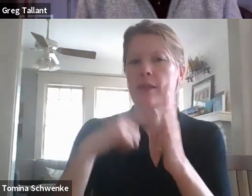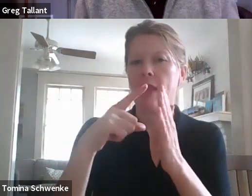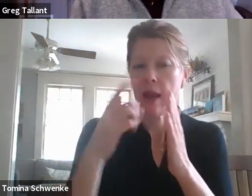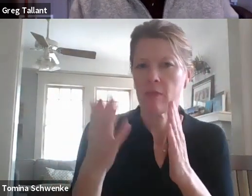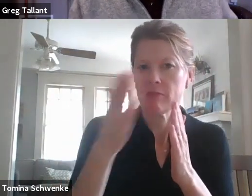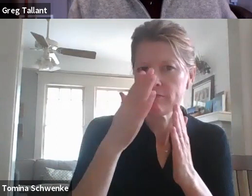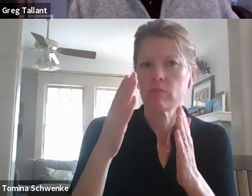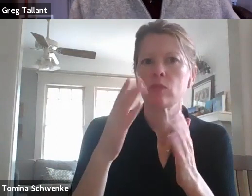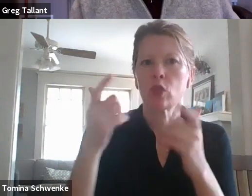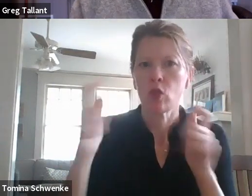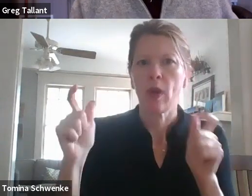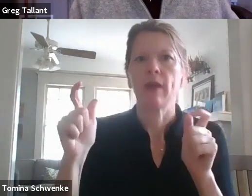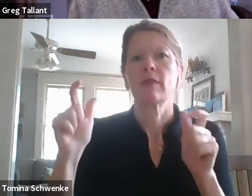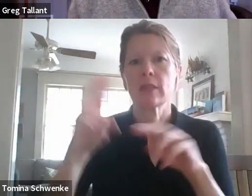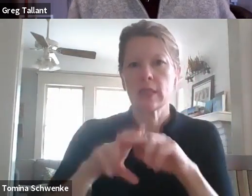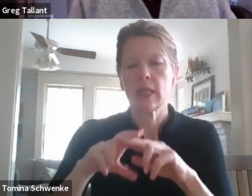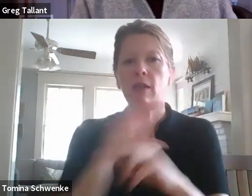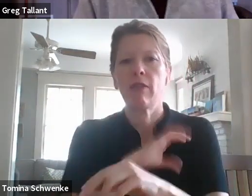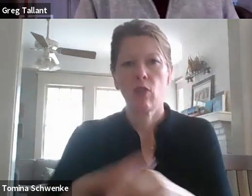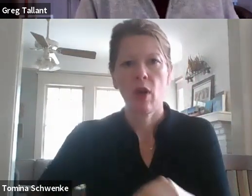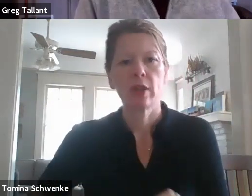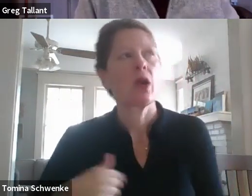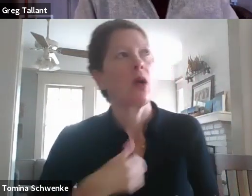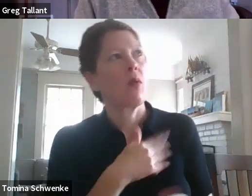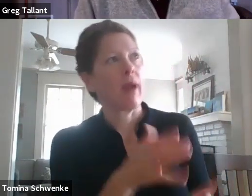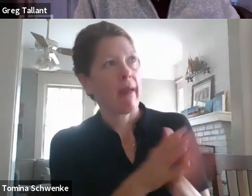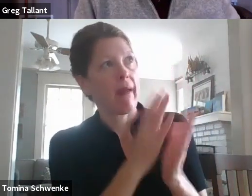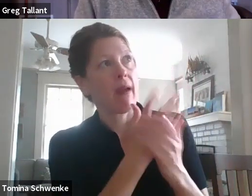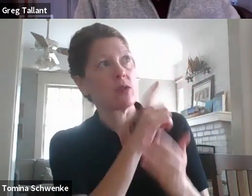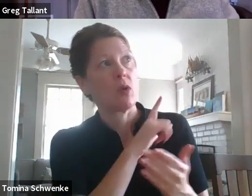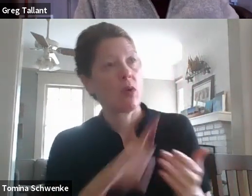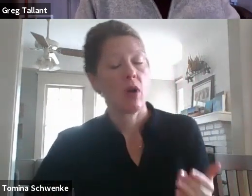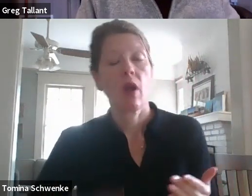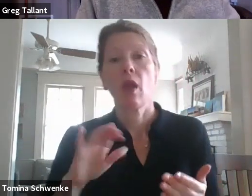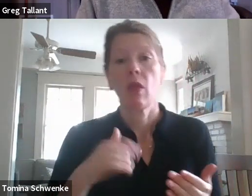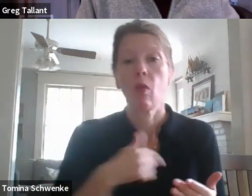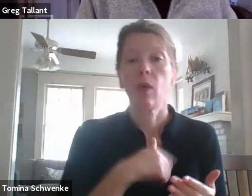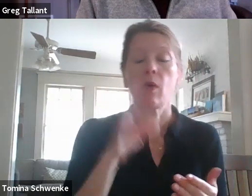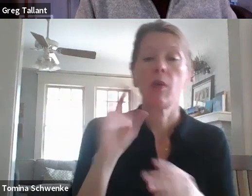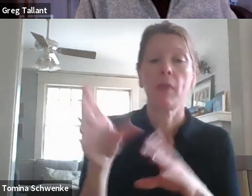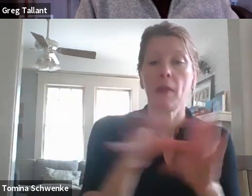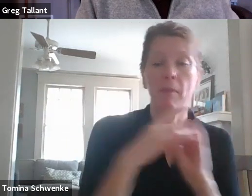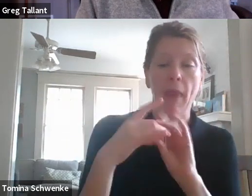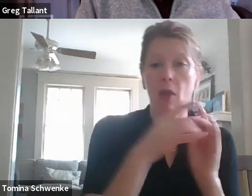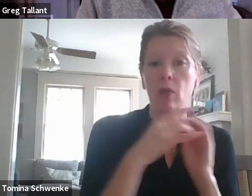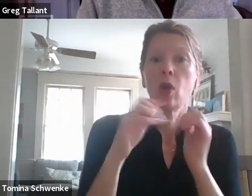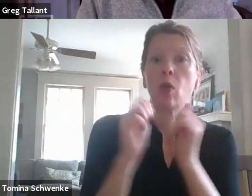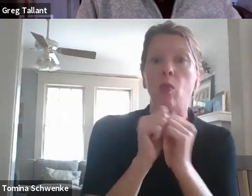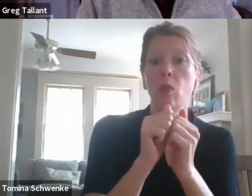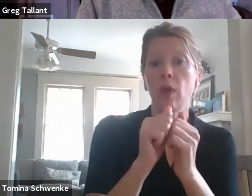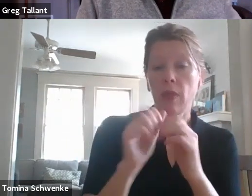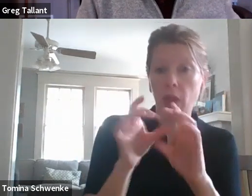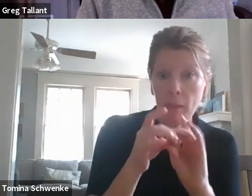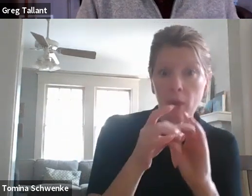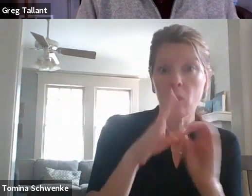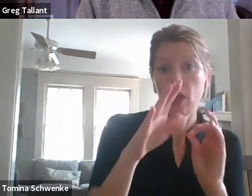entreat you, O Lord. That we may be bound together by your Holy Spirit in the communion of the Blessed Virgin Mary